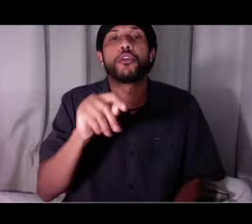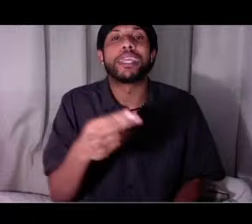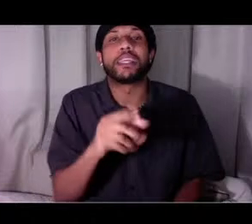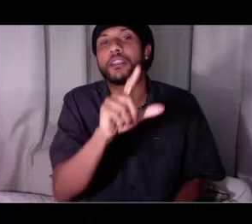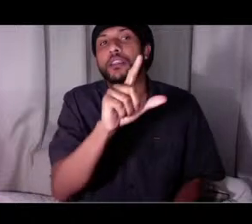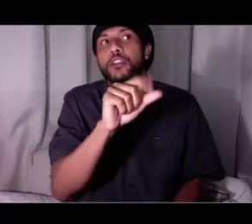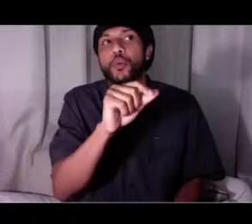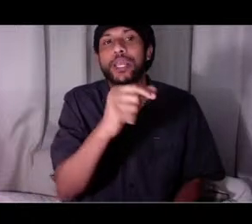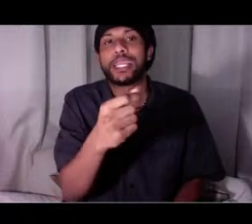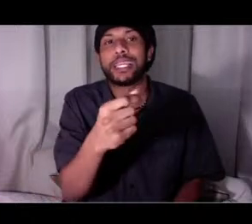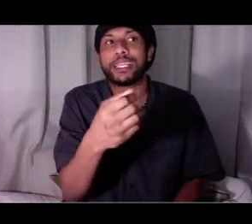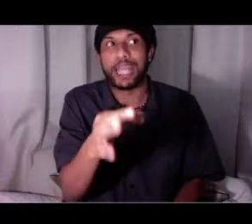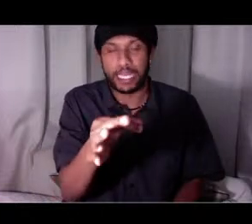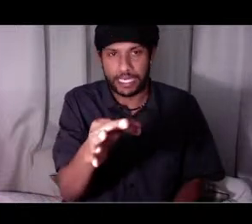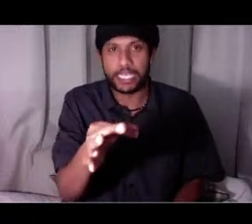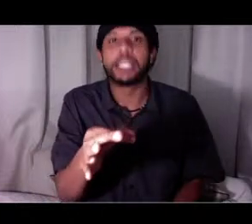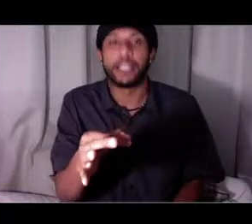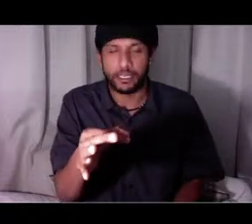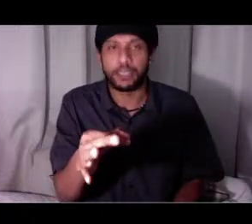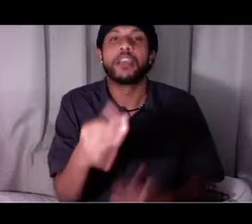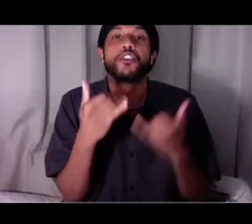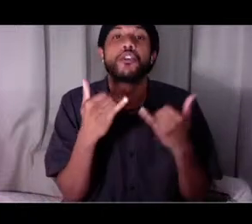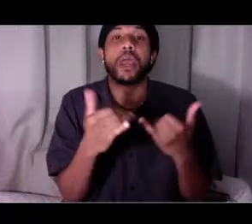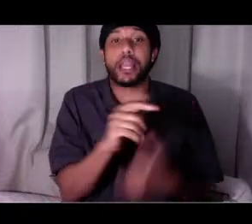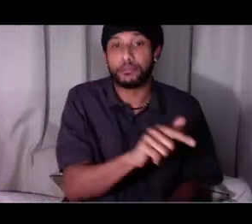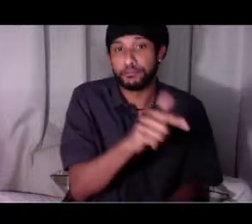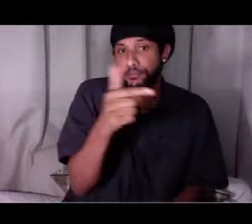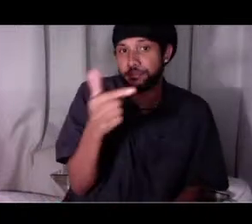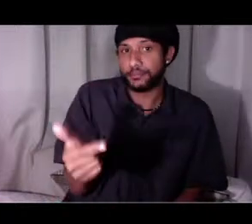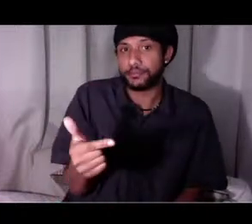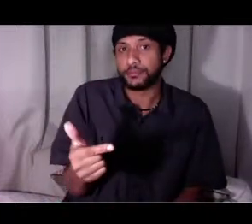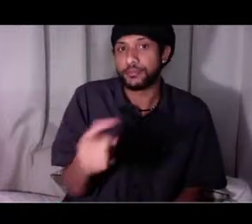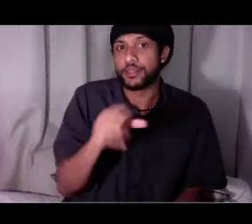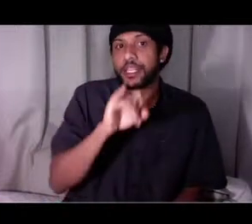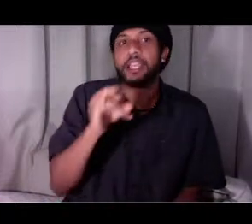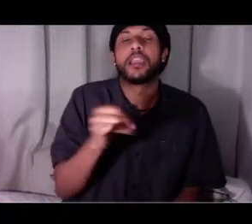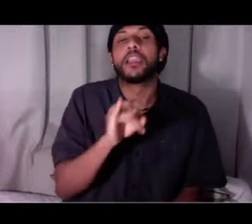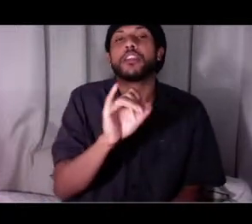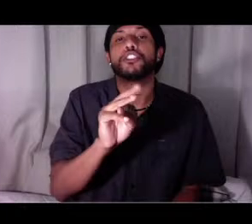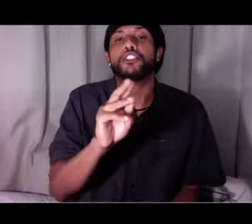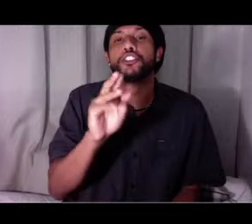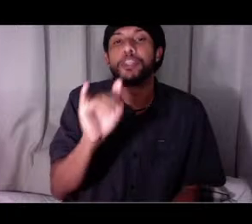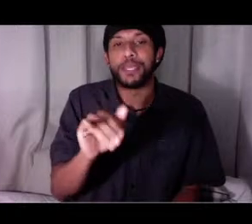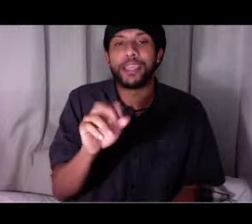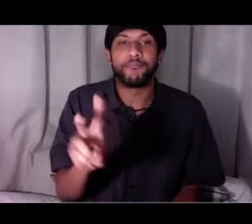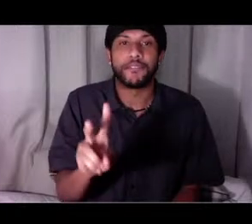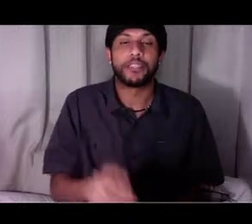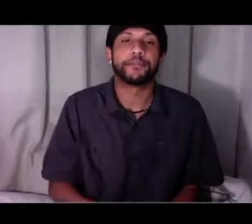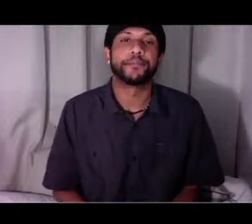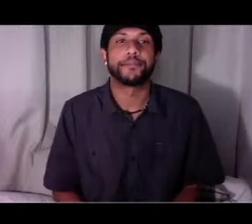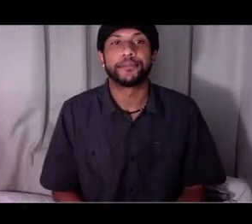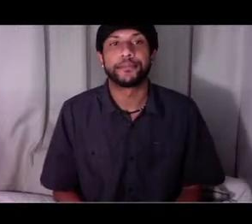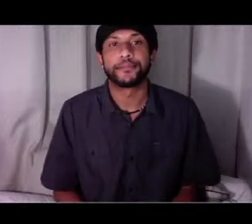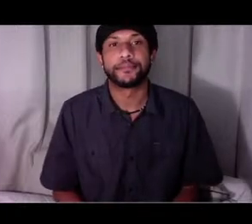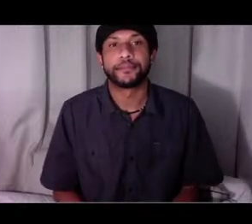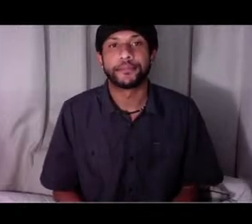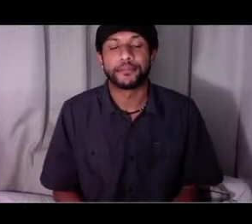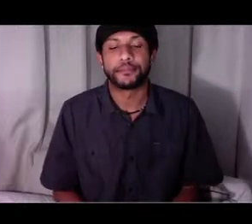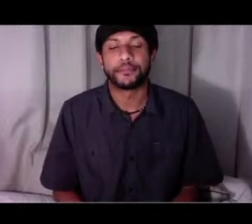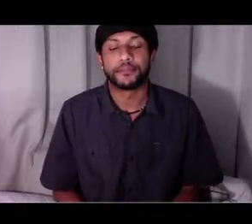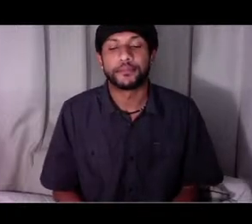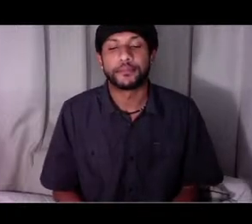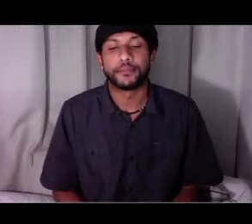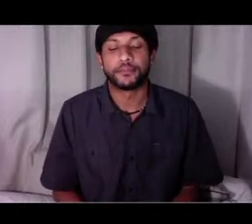2019 so at this time I would like to turn over the presentation to Mr Jimmy Valas good evening Board of